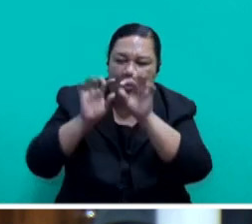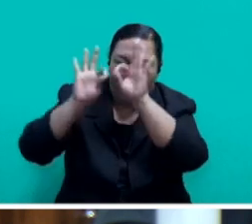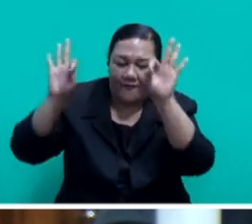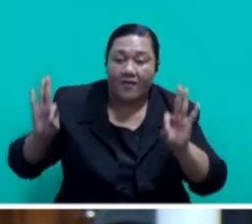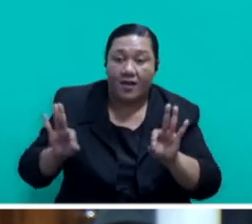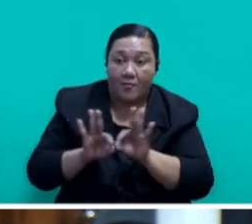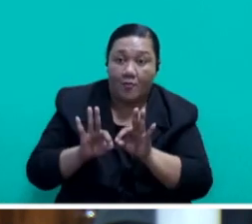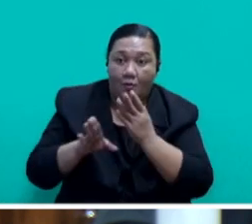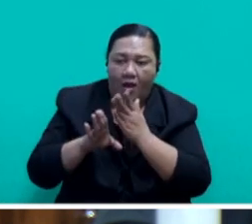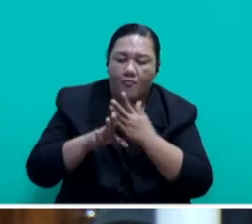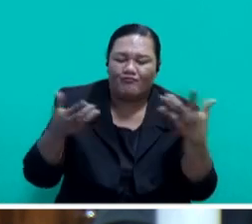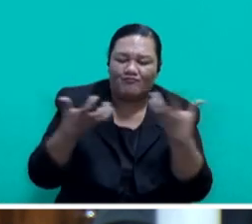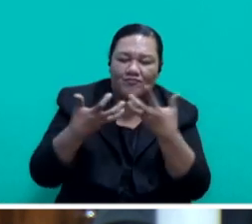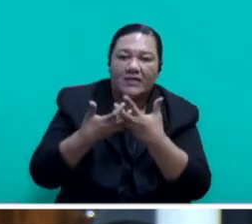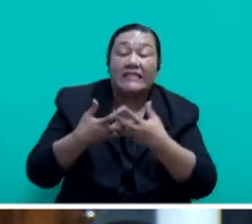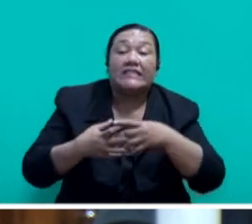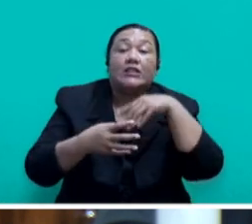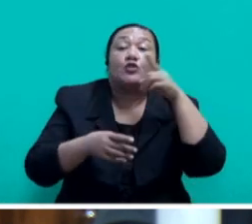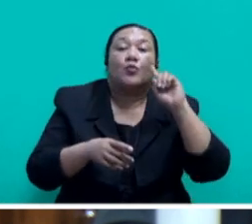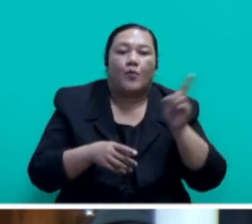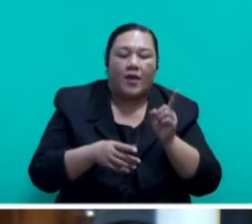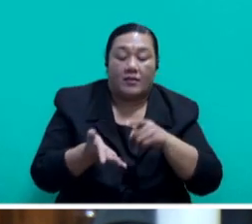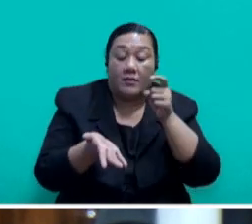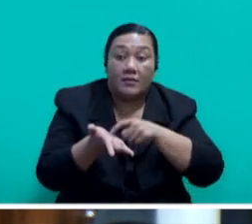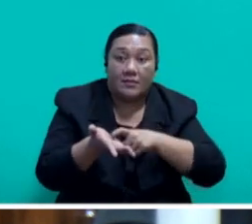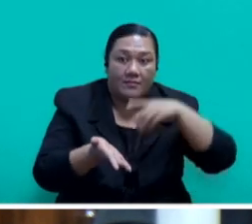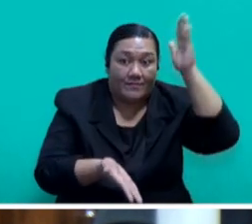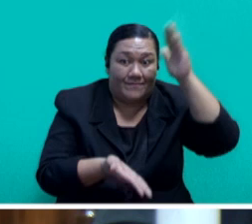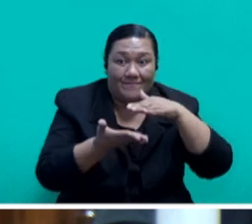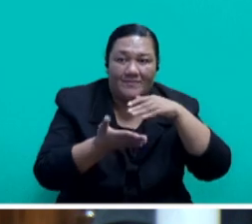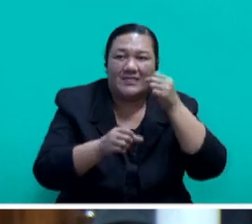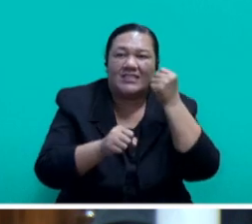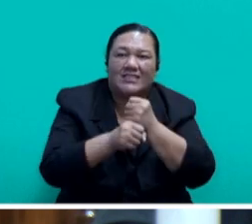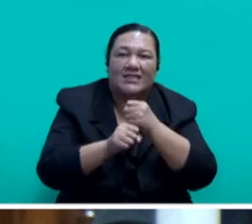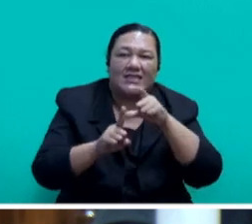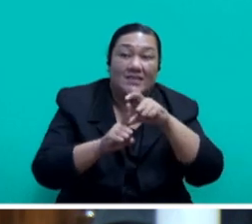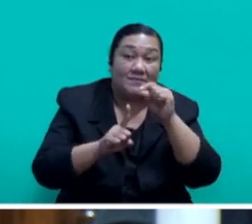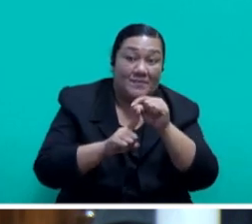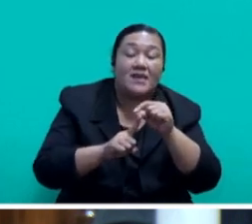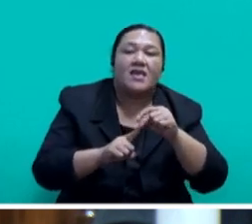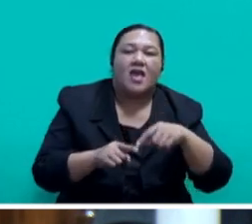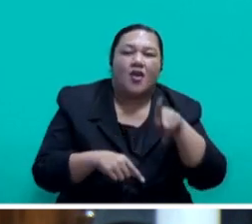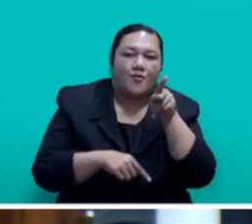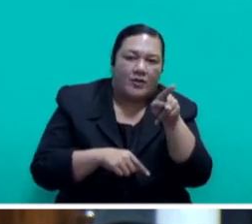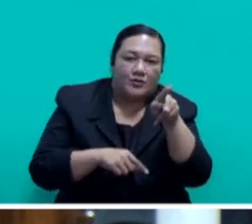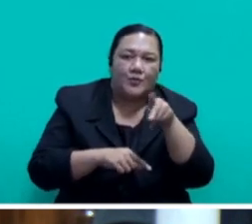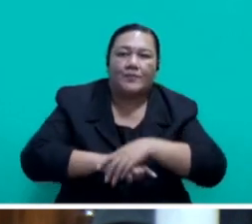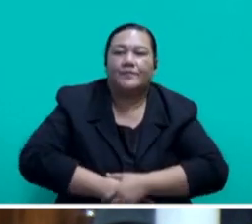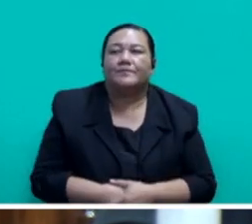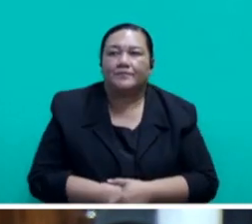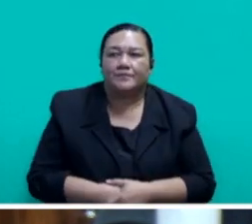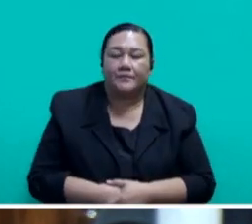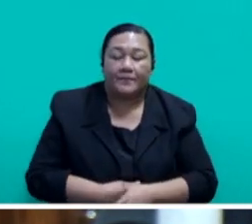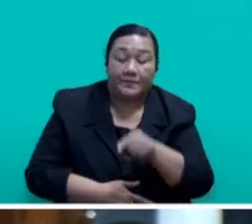debt to GDP ratio. Mr. Speaker, sir, I wish to remind the other side of the House that this is not a